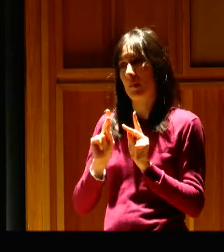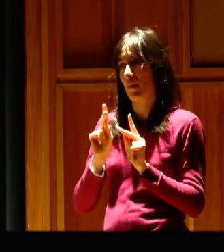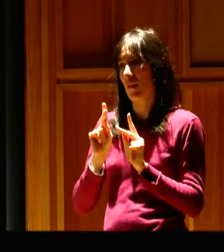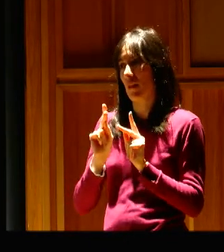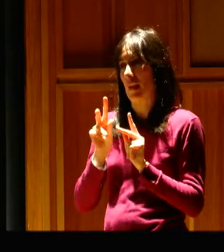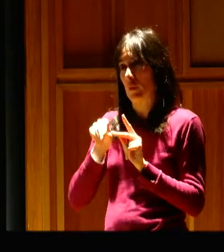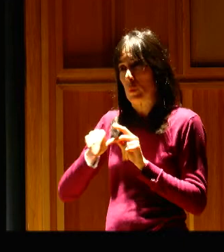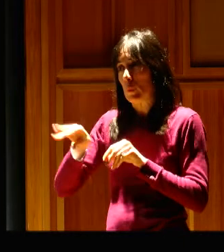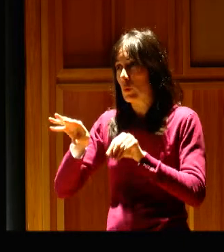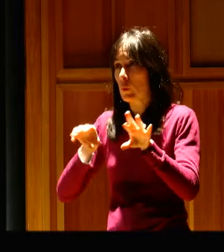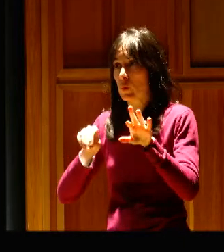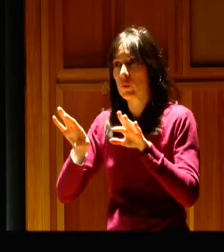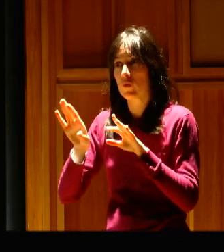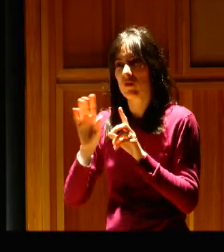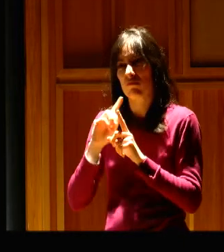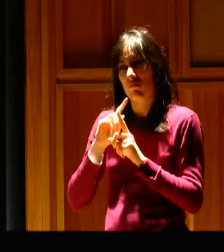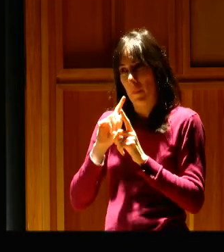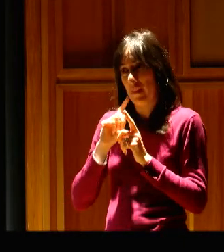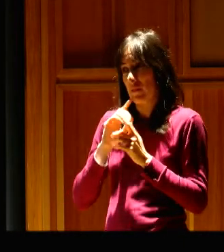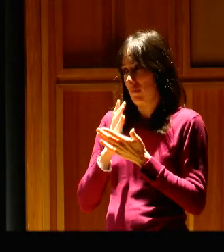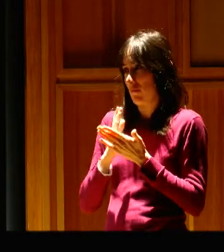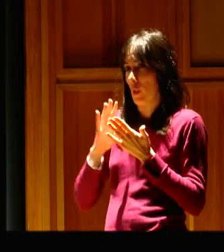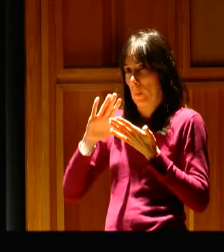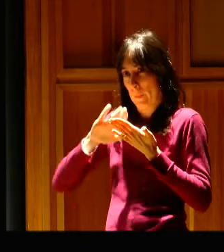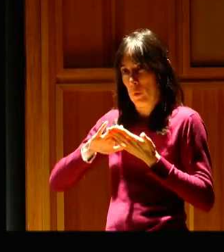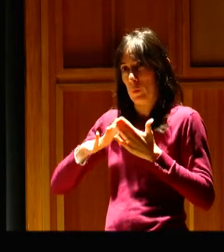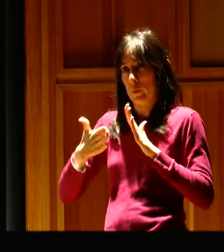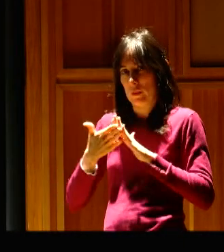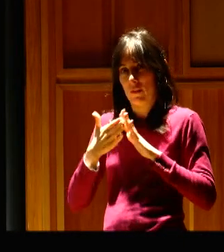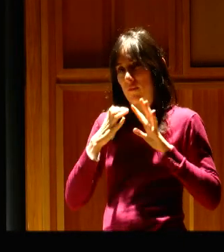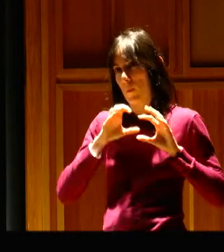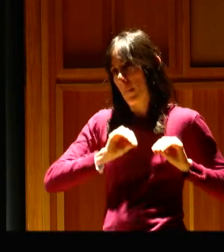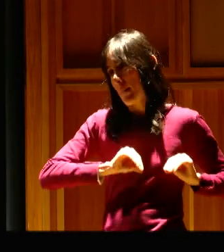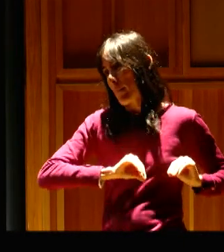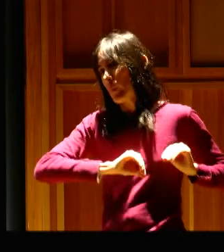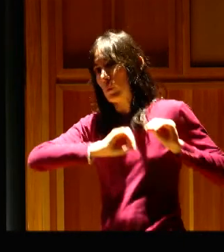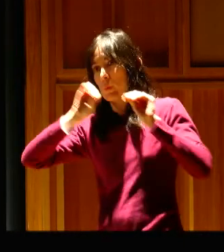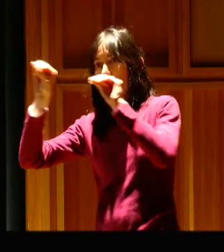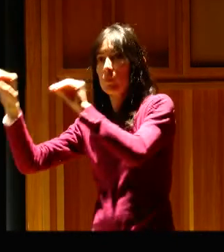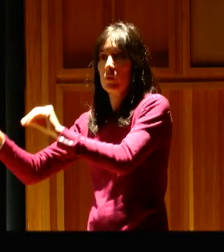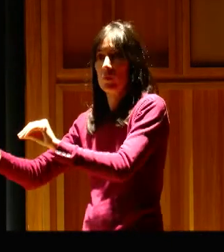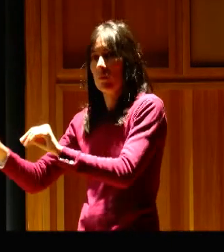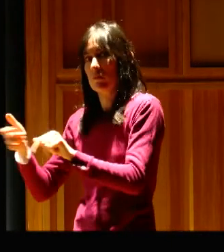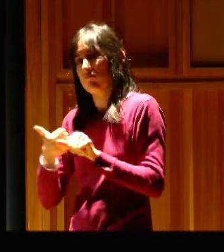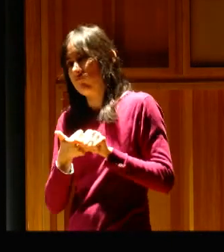but entire communities away from the rivers.